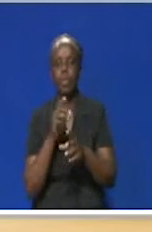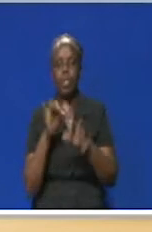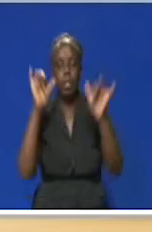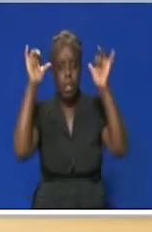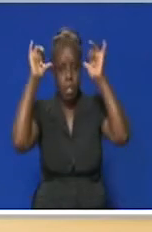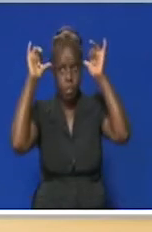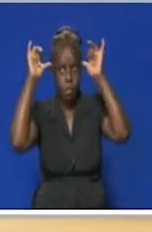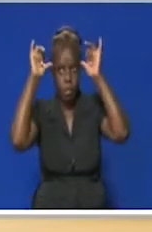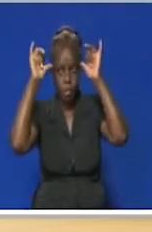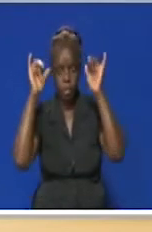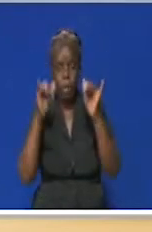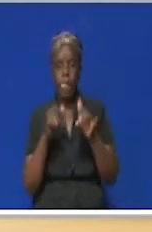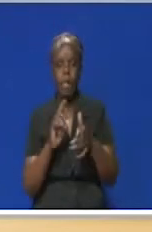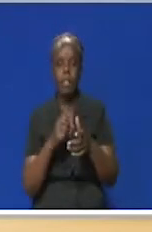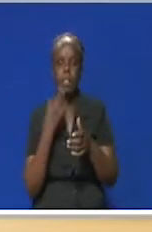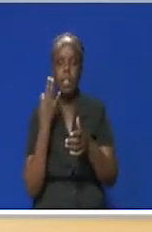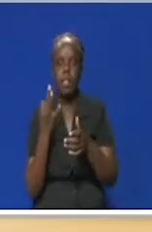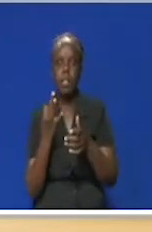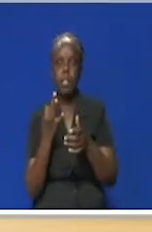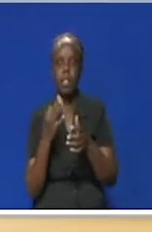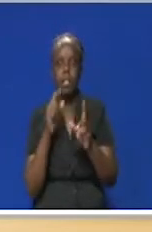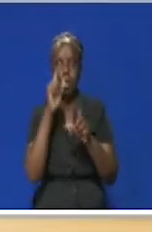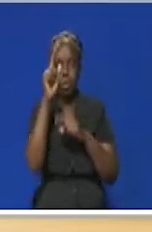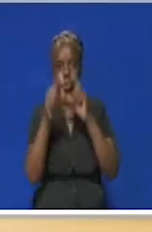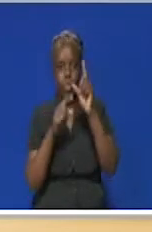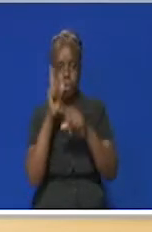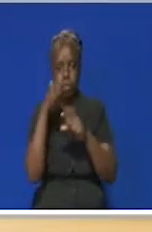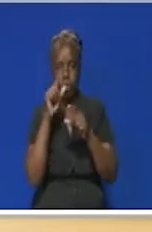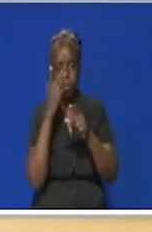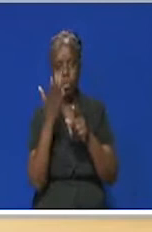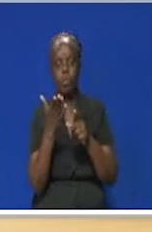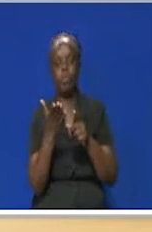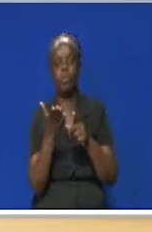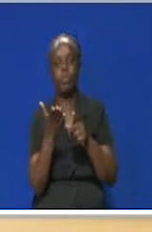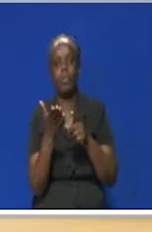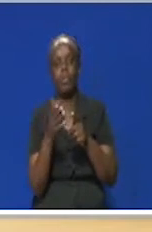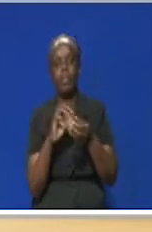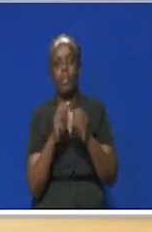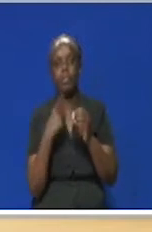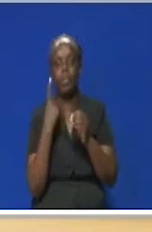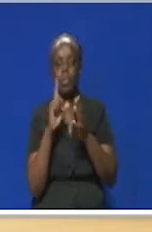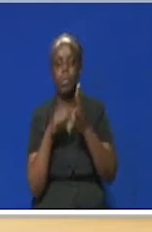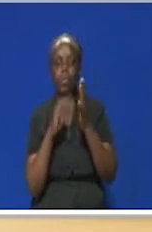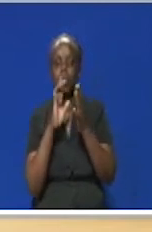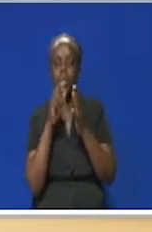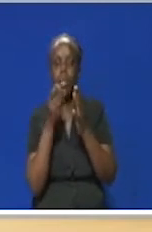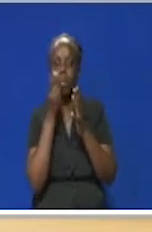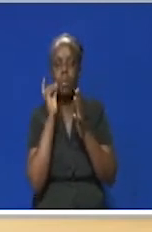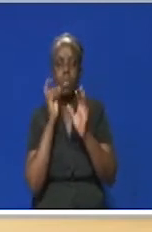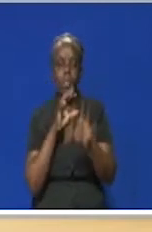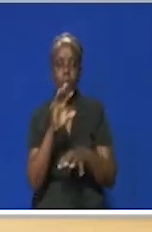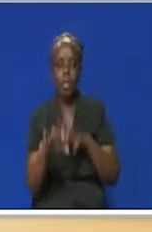cattle. Therefore, we have 3 questions for you. 1. What are